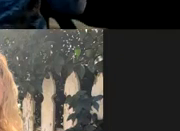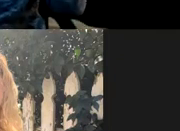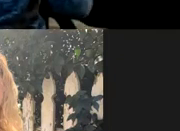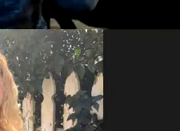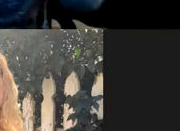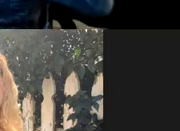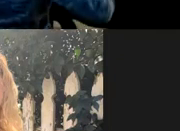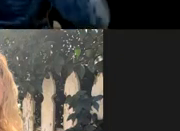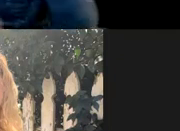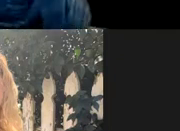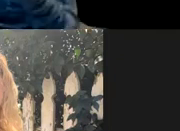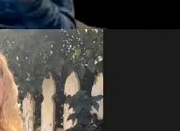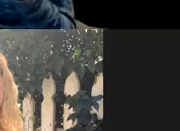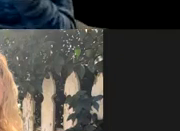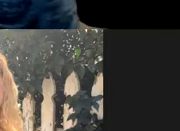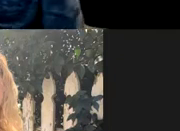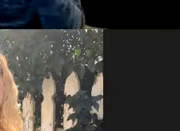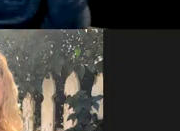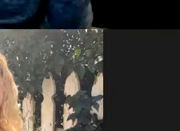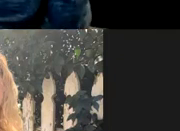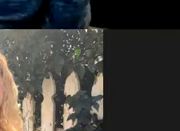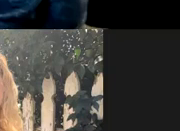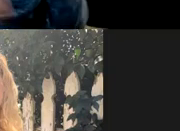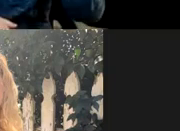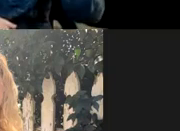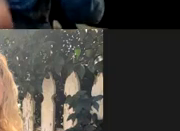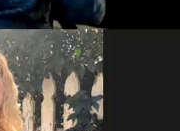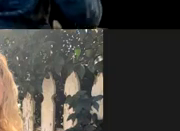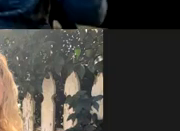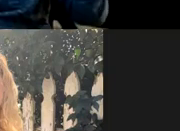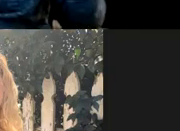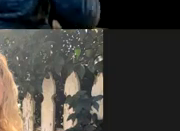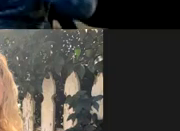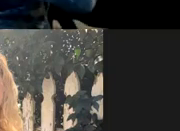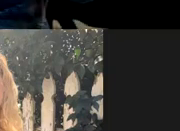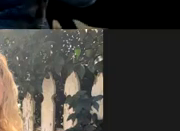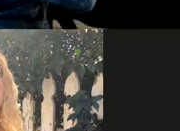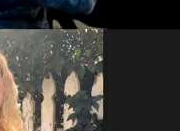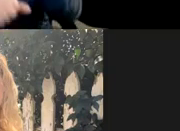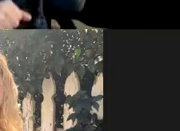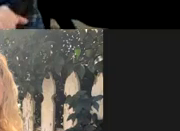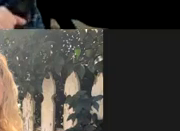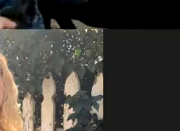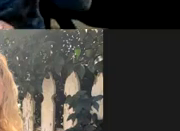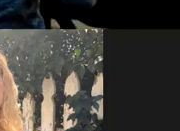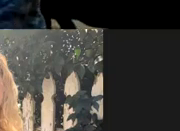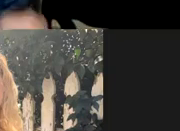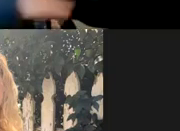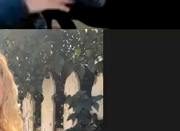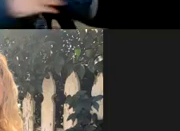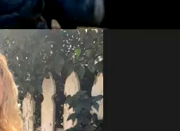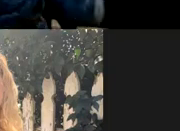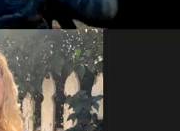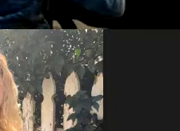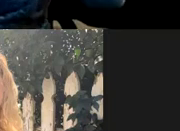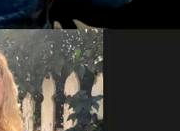they have that completed intake, they have 30 days to initiate the investigation. And so